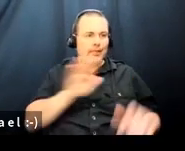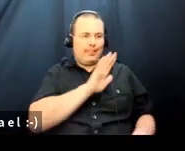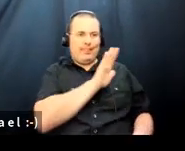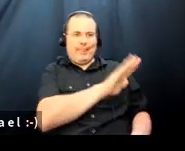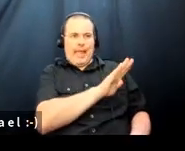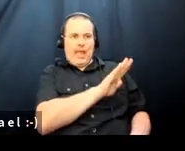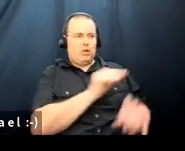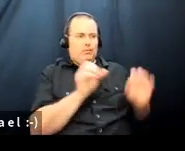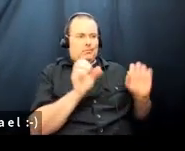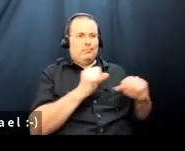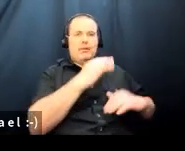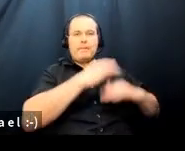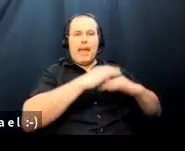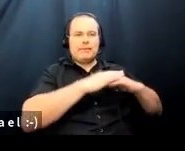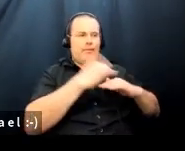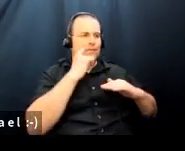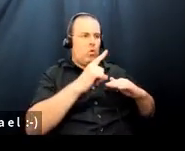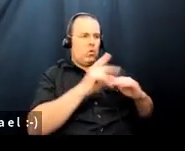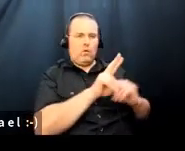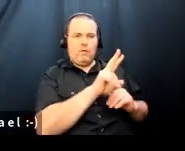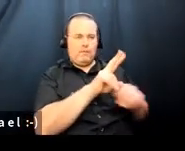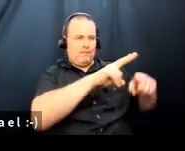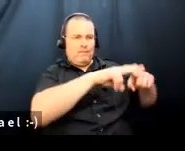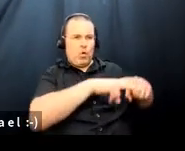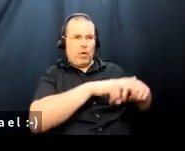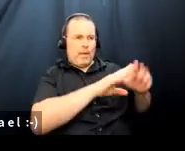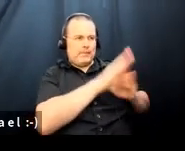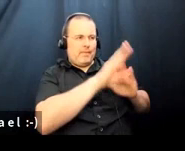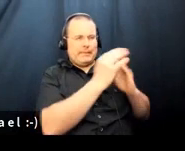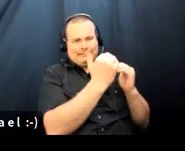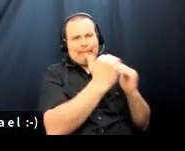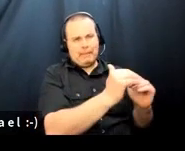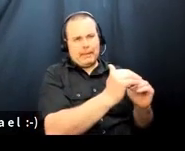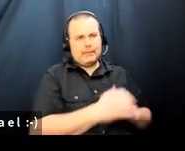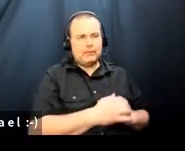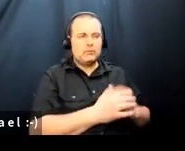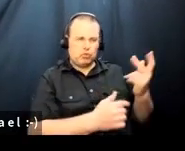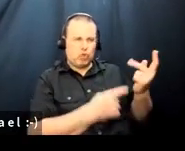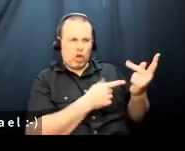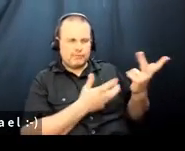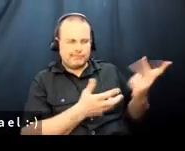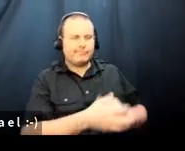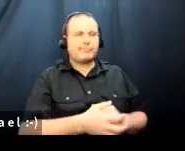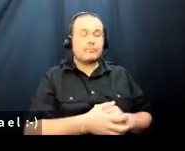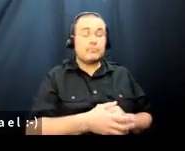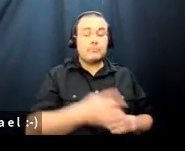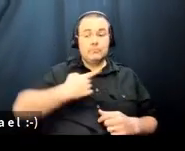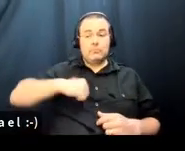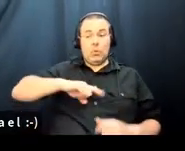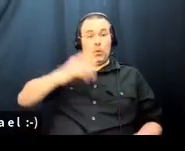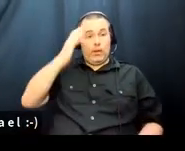limited capacity for vocabulary development. Here's what we know is that by age